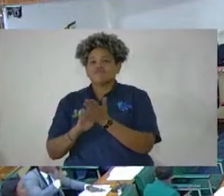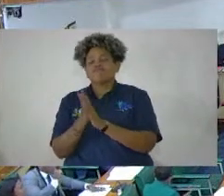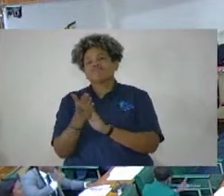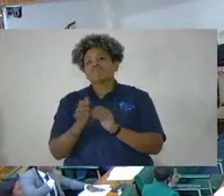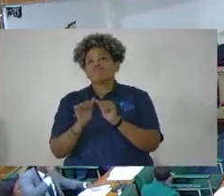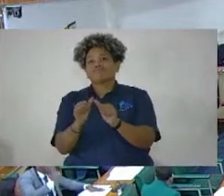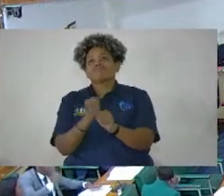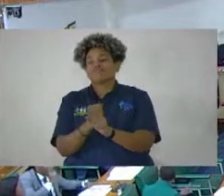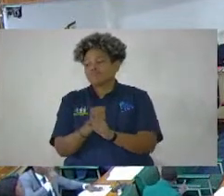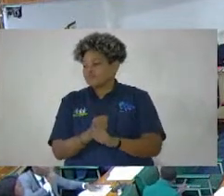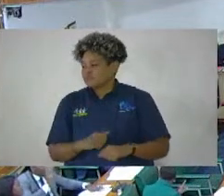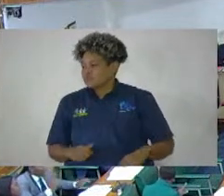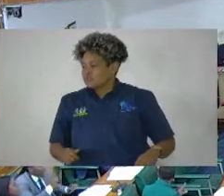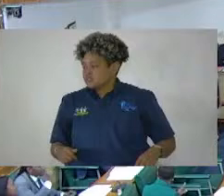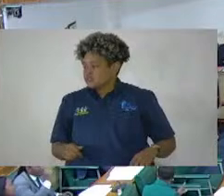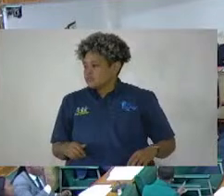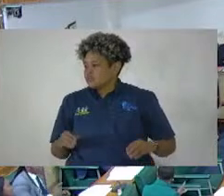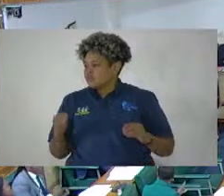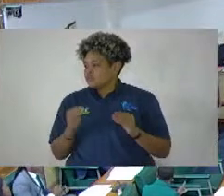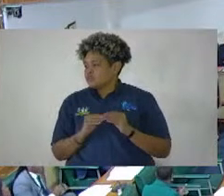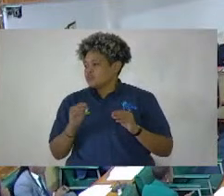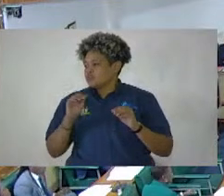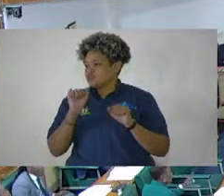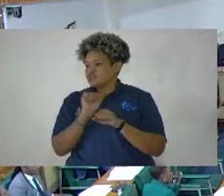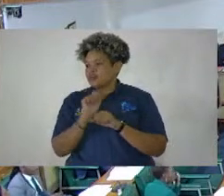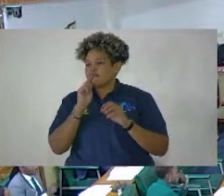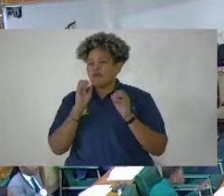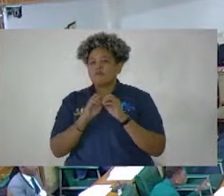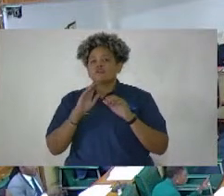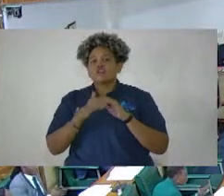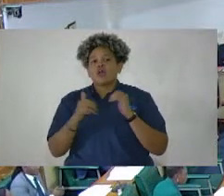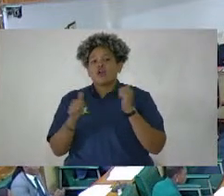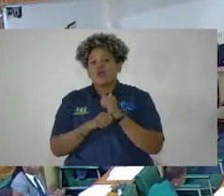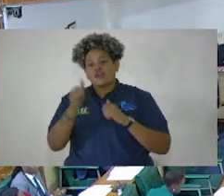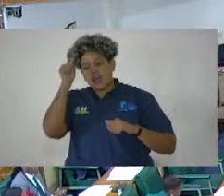More jobs for more Jamaicans under Andrew Holness.